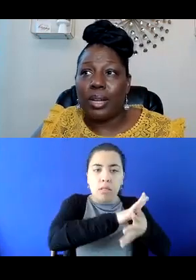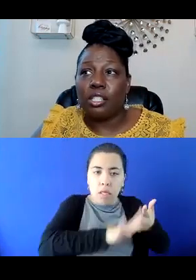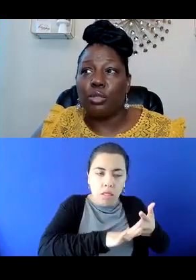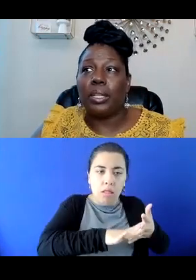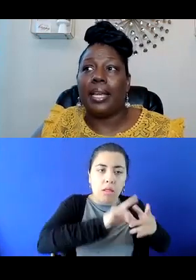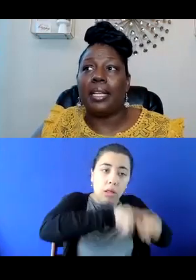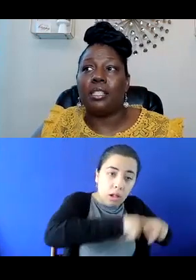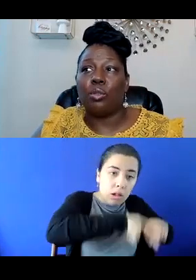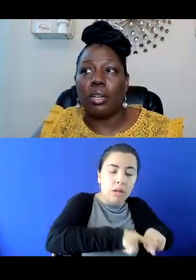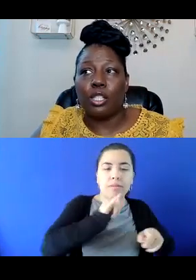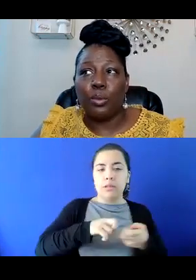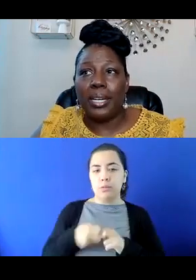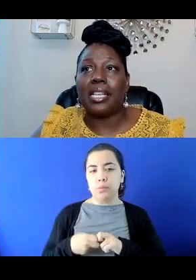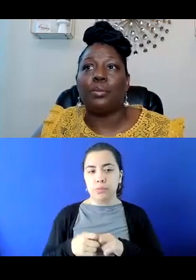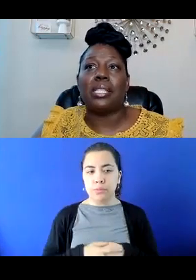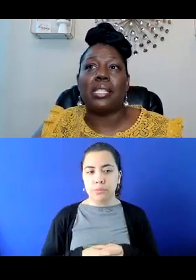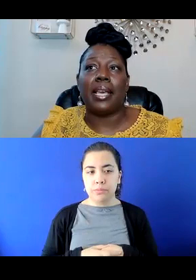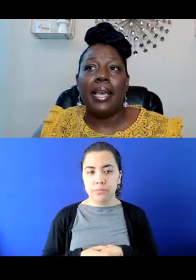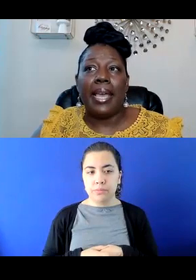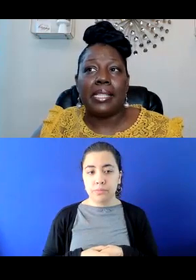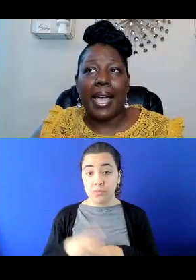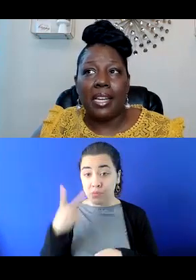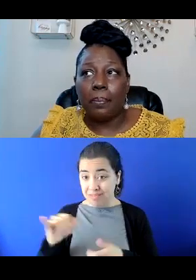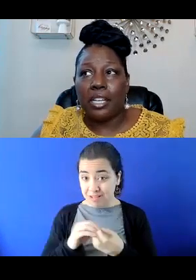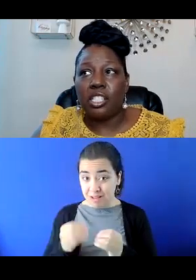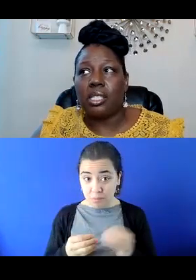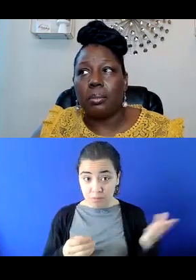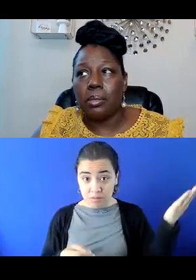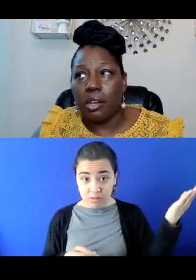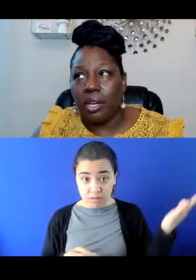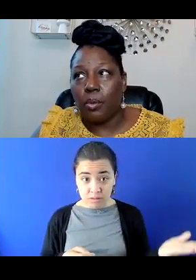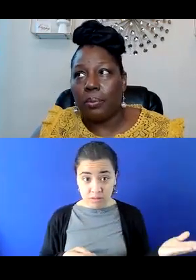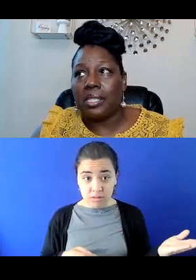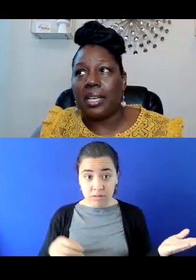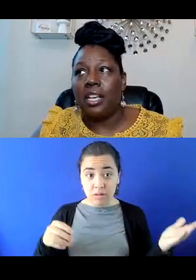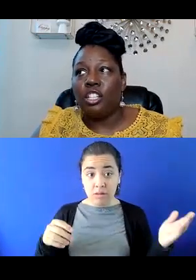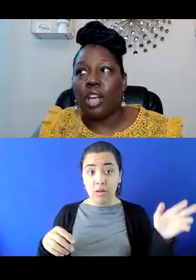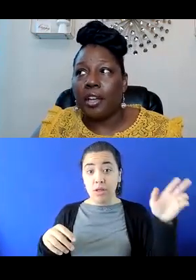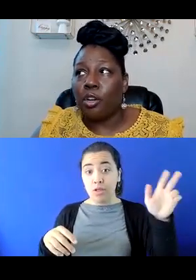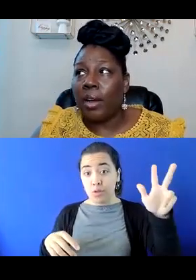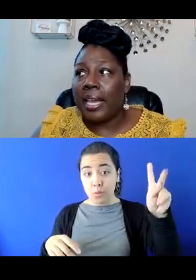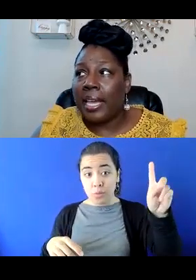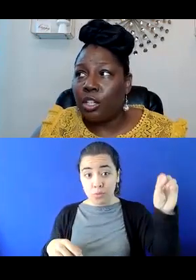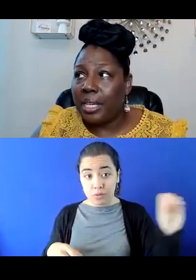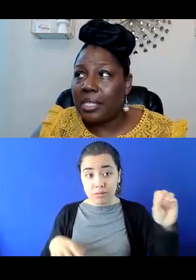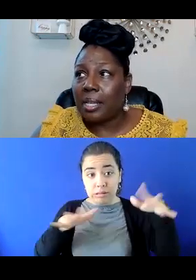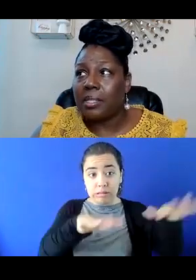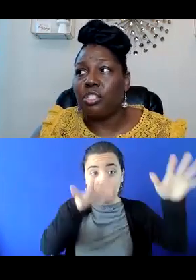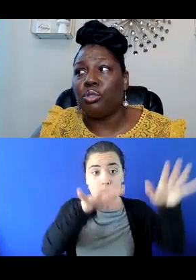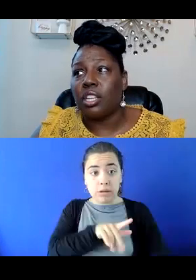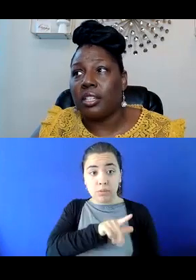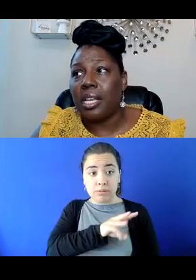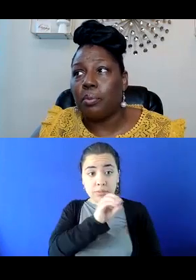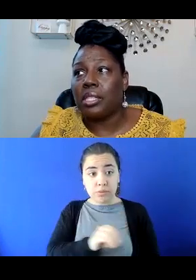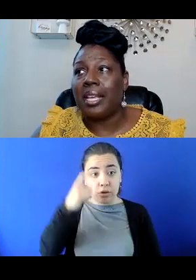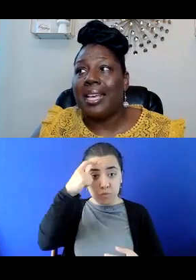Traumatic stressors, related disorders, 26%, anxiety, depression symptoms, 31%, started or increased substance